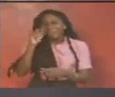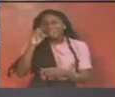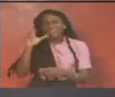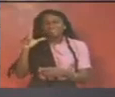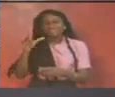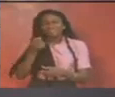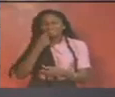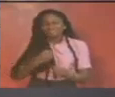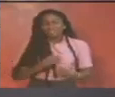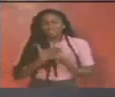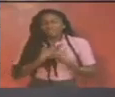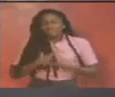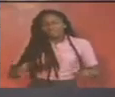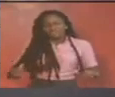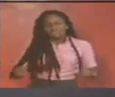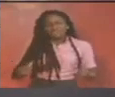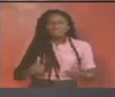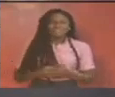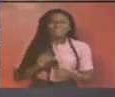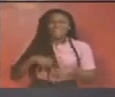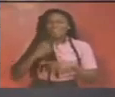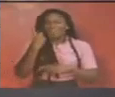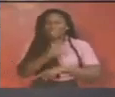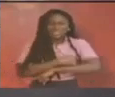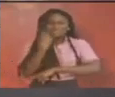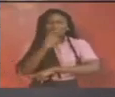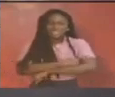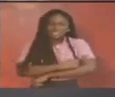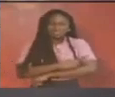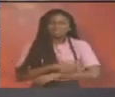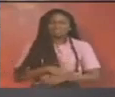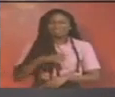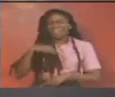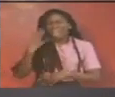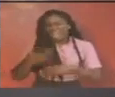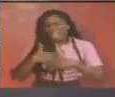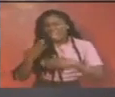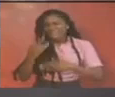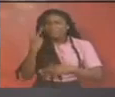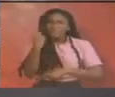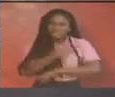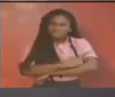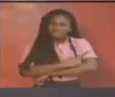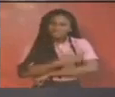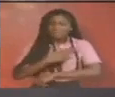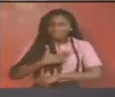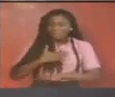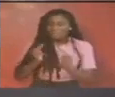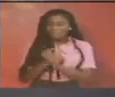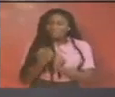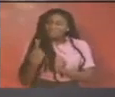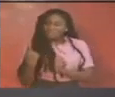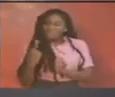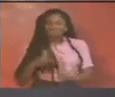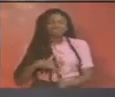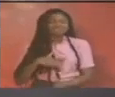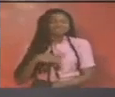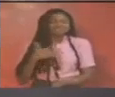48 hours. After that, after 48 hours, my colleagues and I were back to our normal baseline functioning